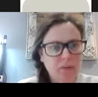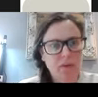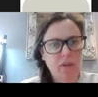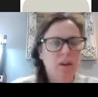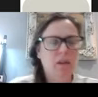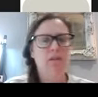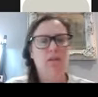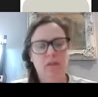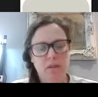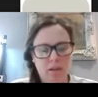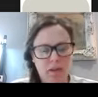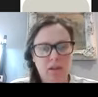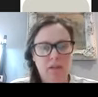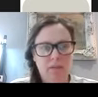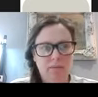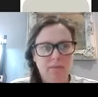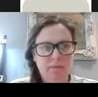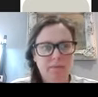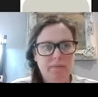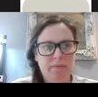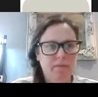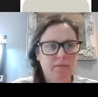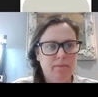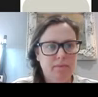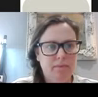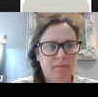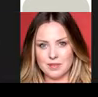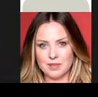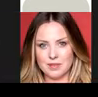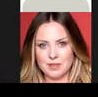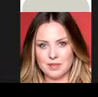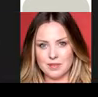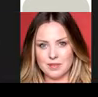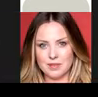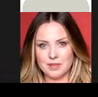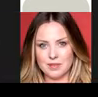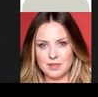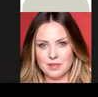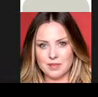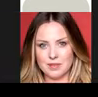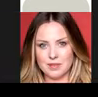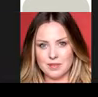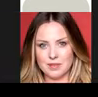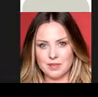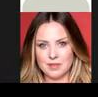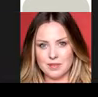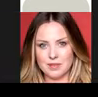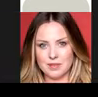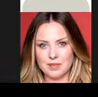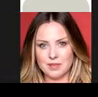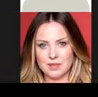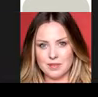So again when you're thinking of an area it's something not too specific and not too vague. The students also are not